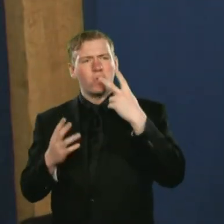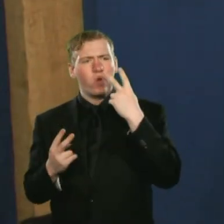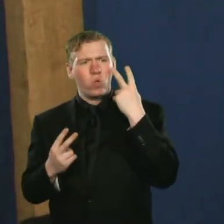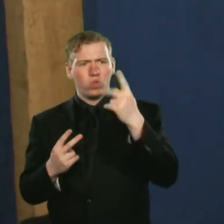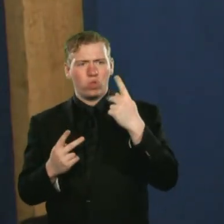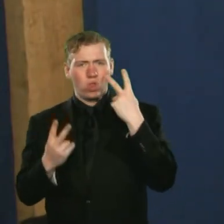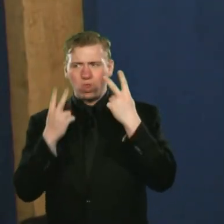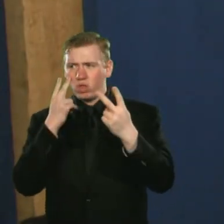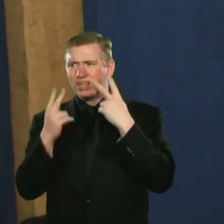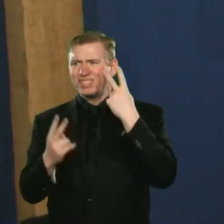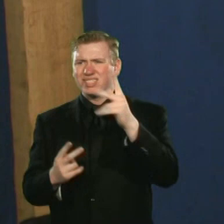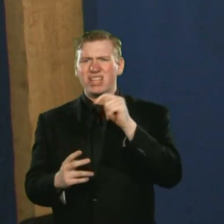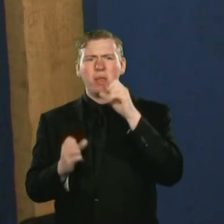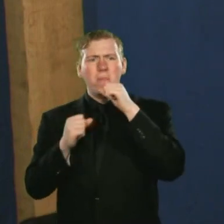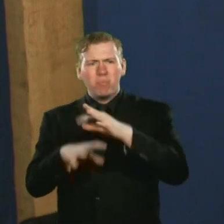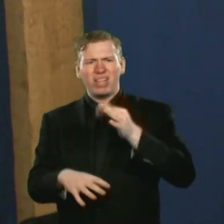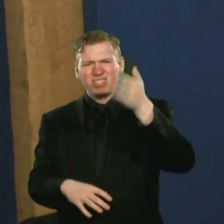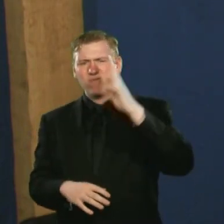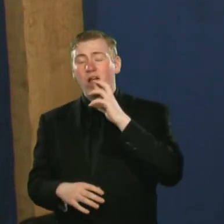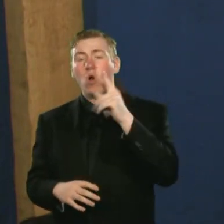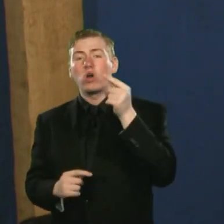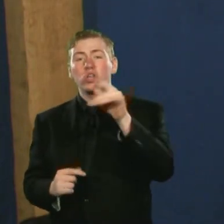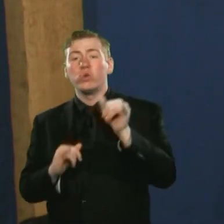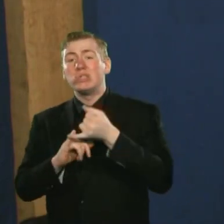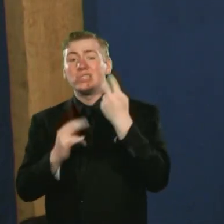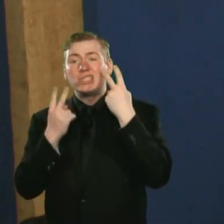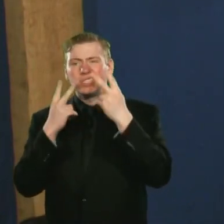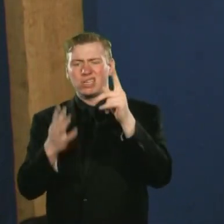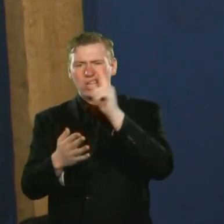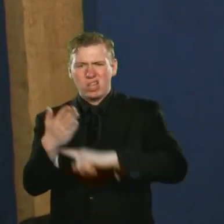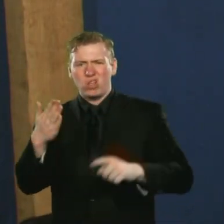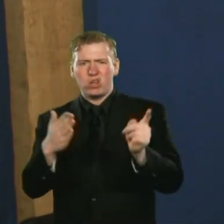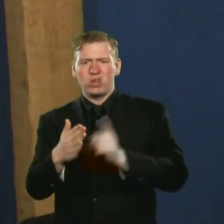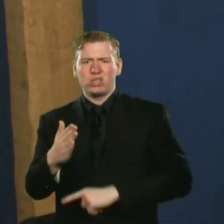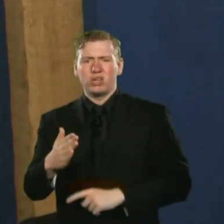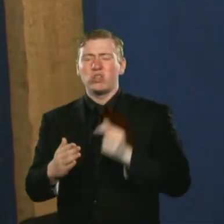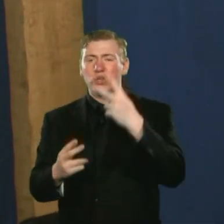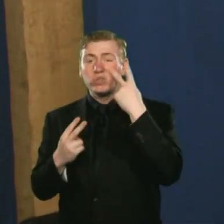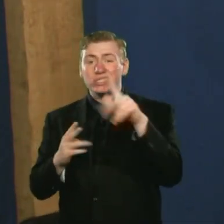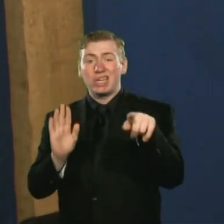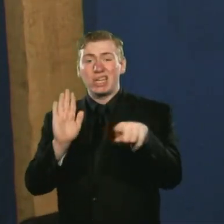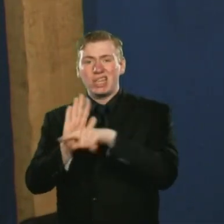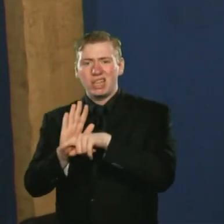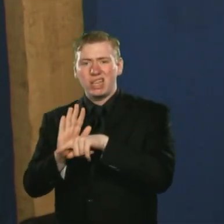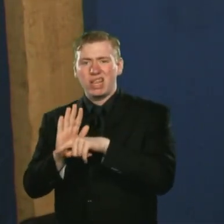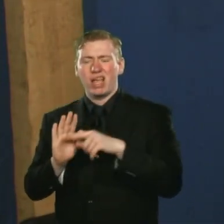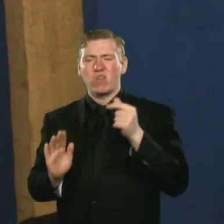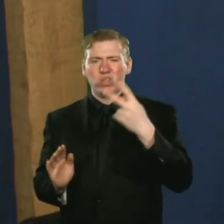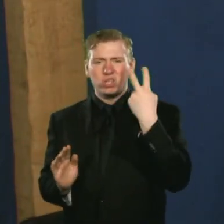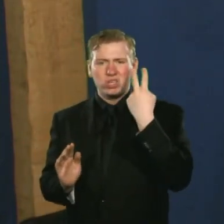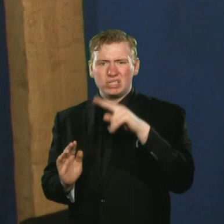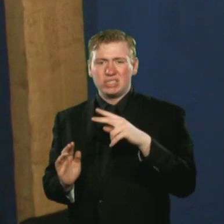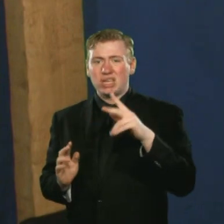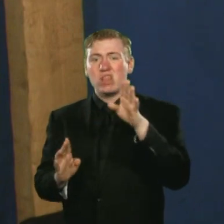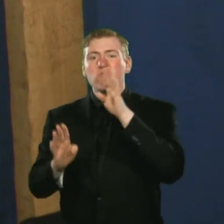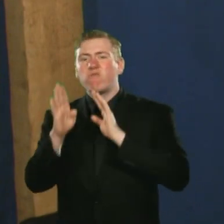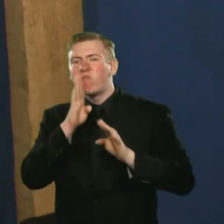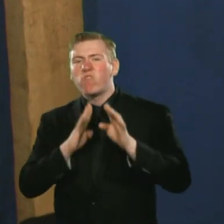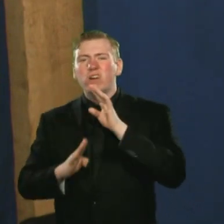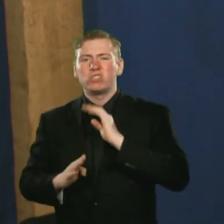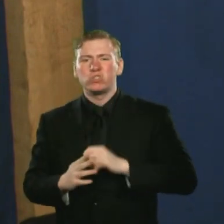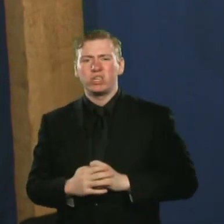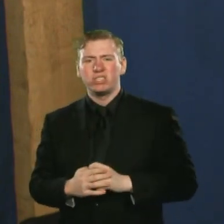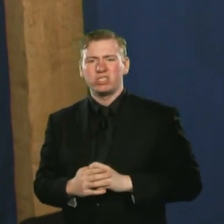the blessings of God? Or you see criticism? Do you see negative? Do you see the